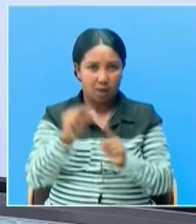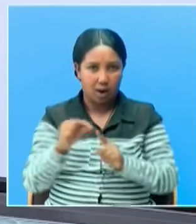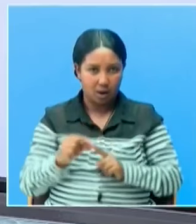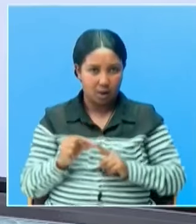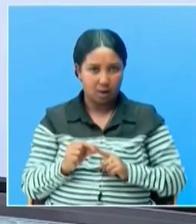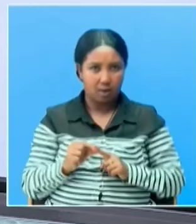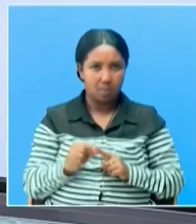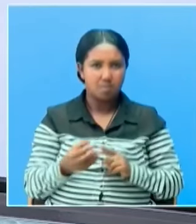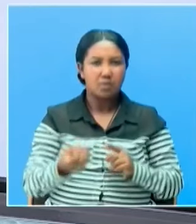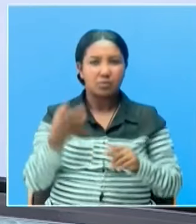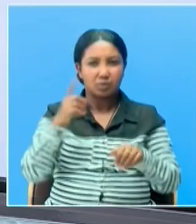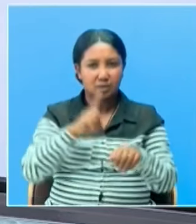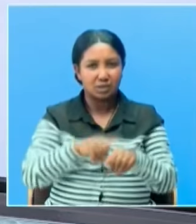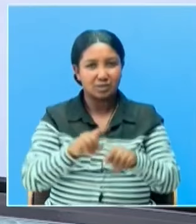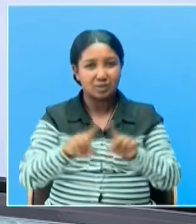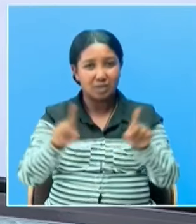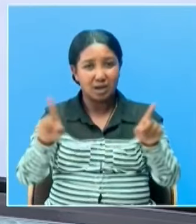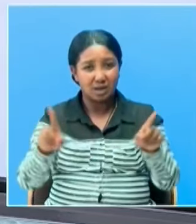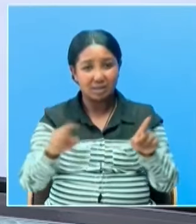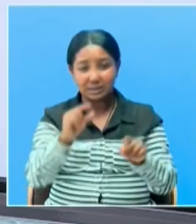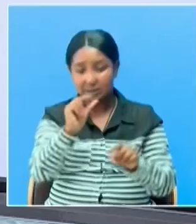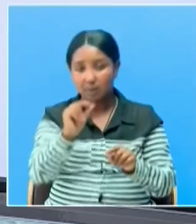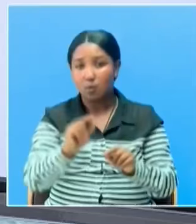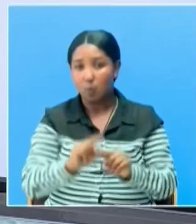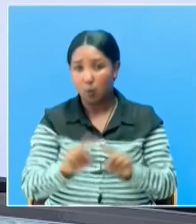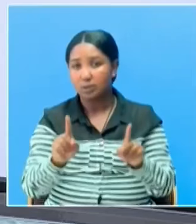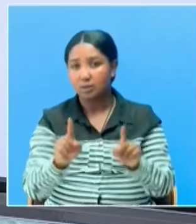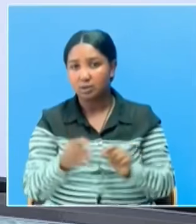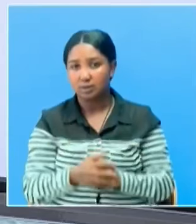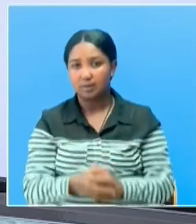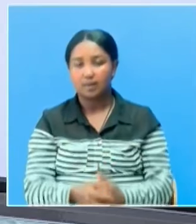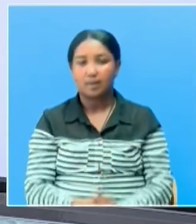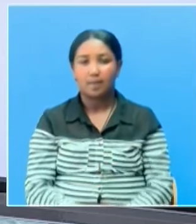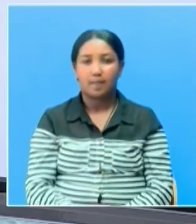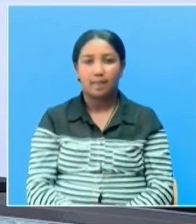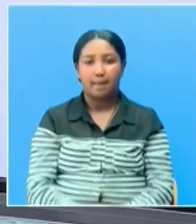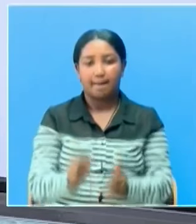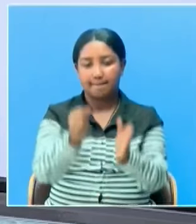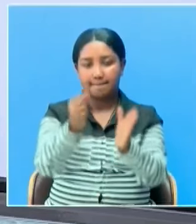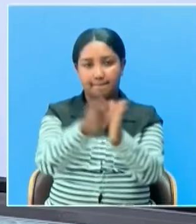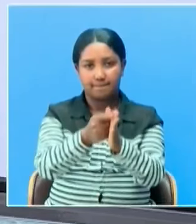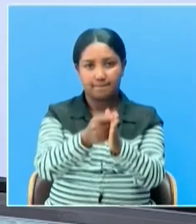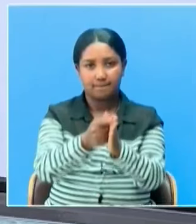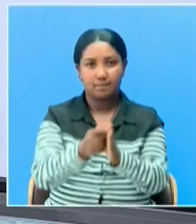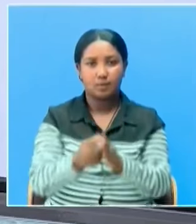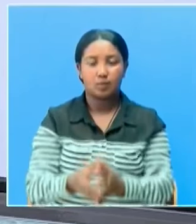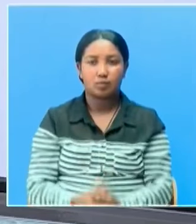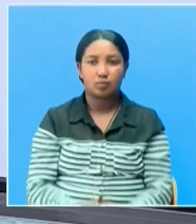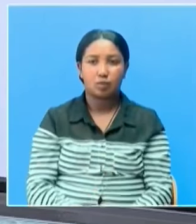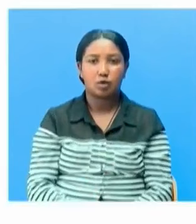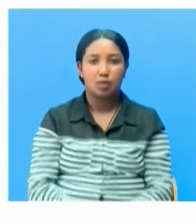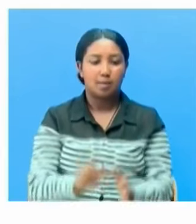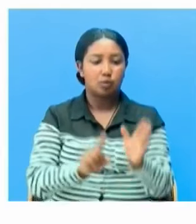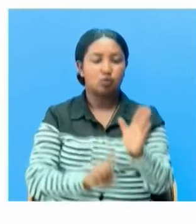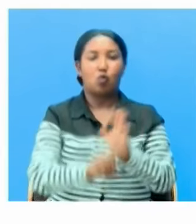monosyllabic most of the time, especially except some words. Here example. Tall.